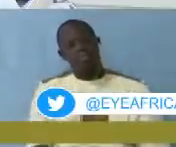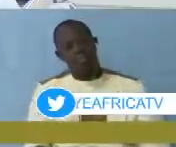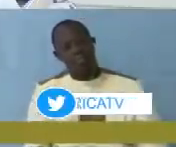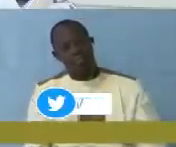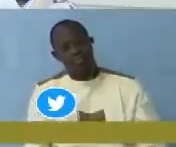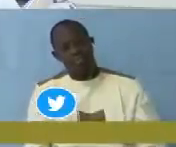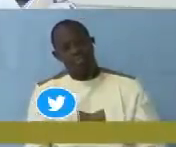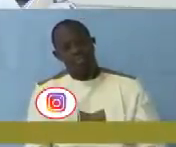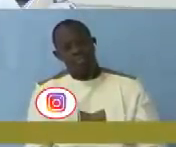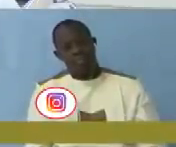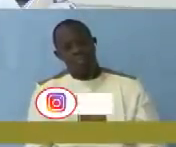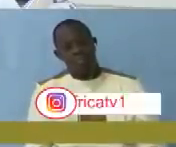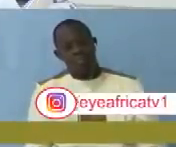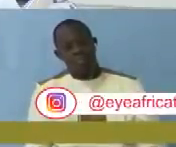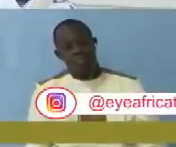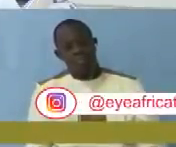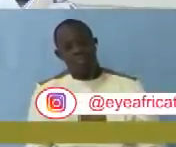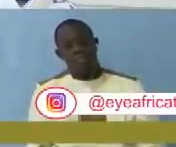Unless if you want to think for me.